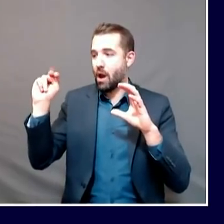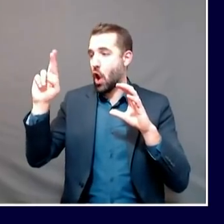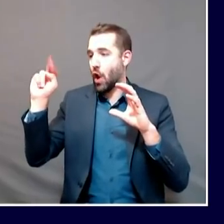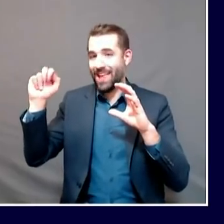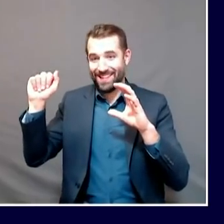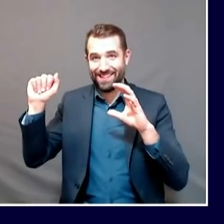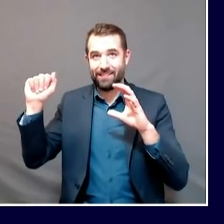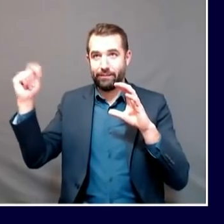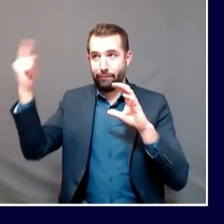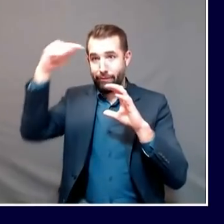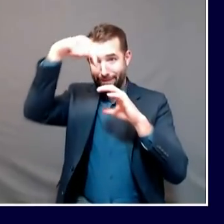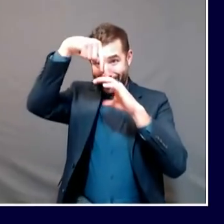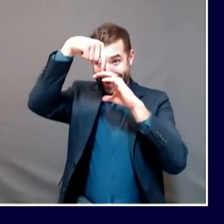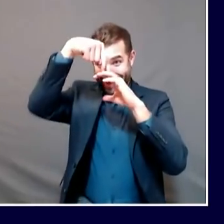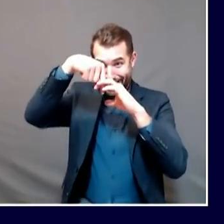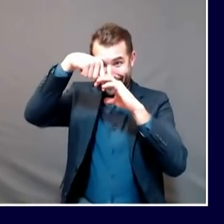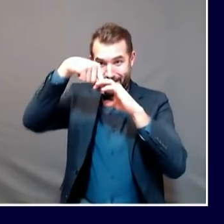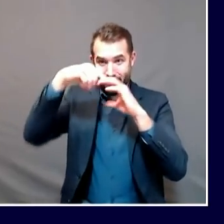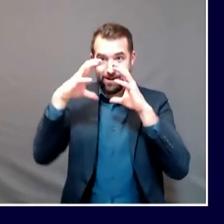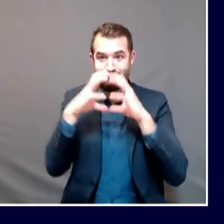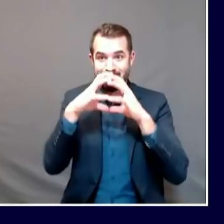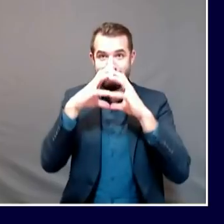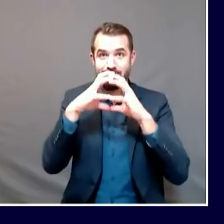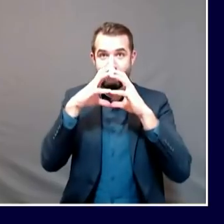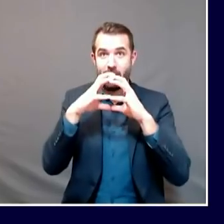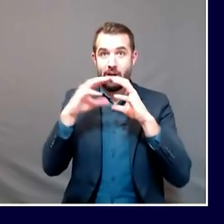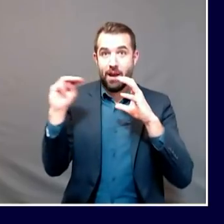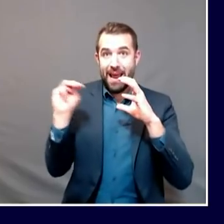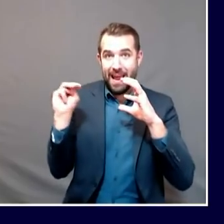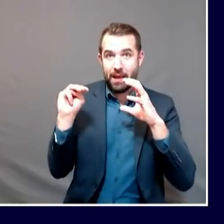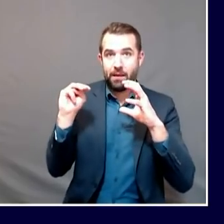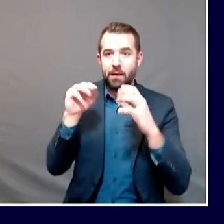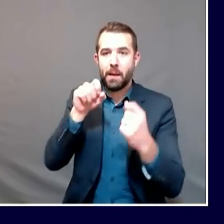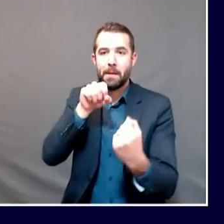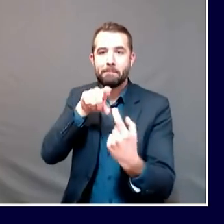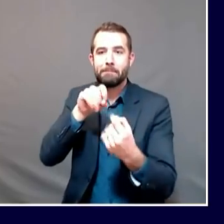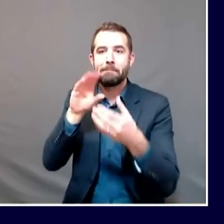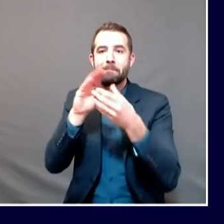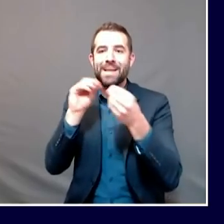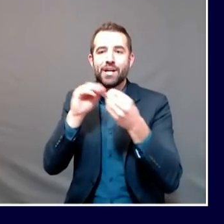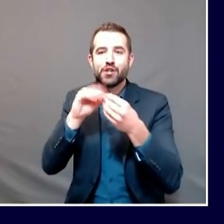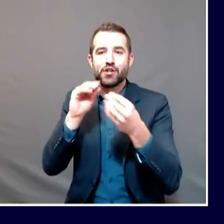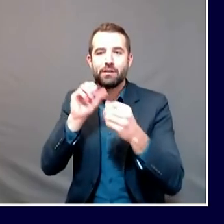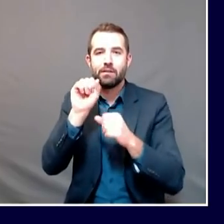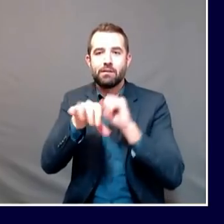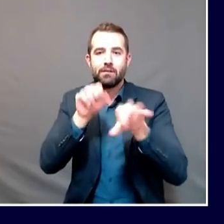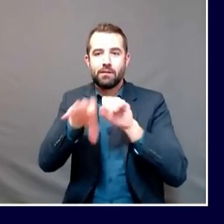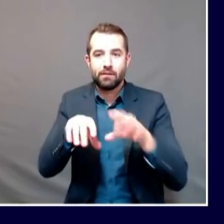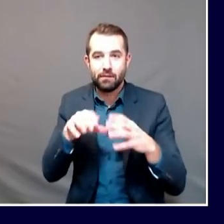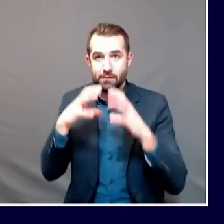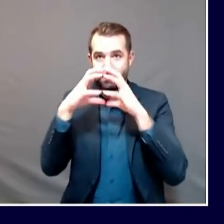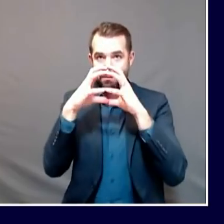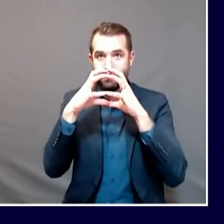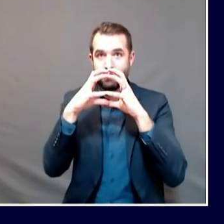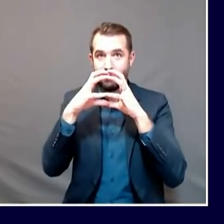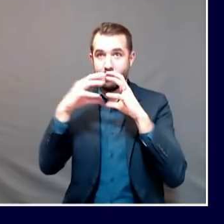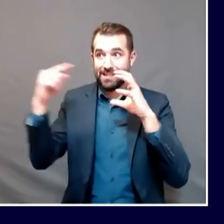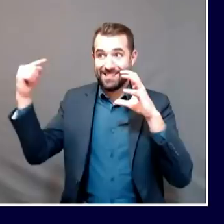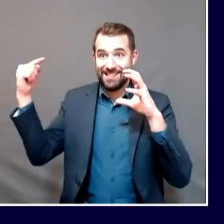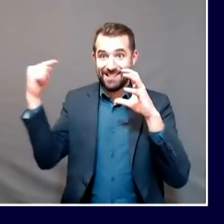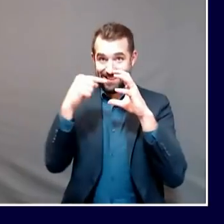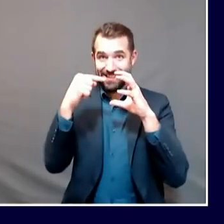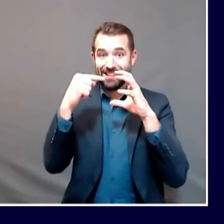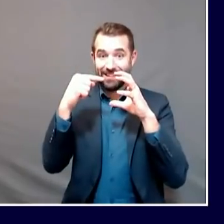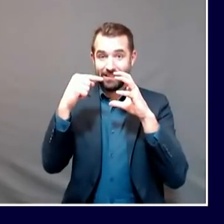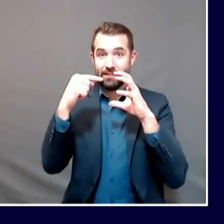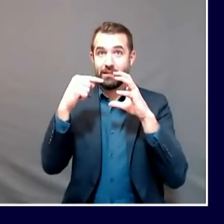mRNA, which stands for messenger RNA, to make proteins from the coronavirus, which actually